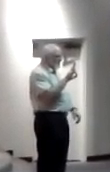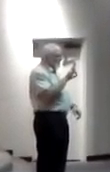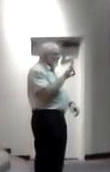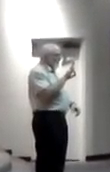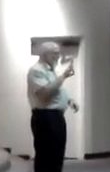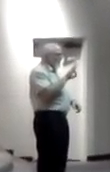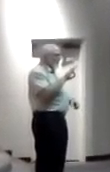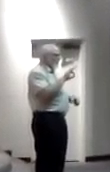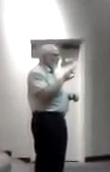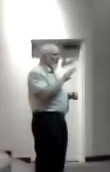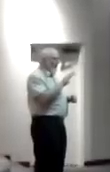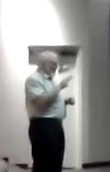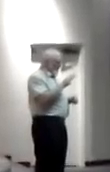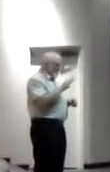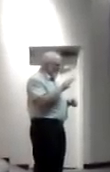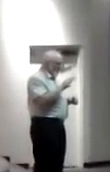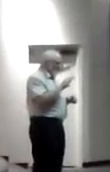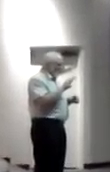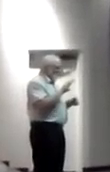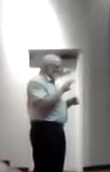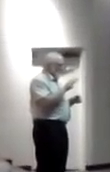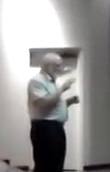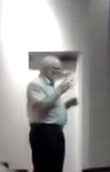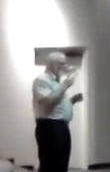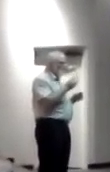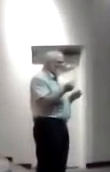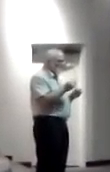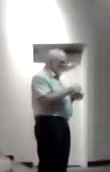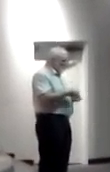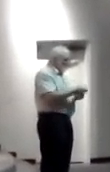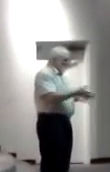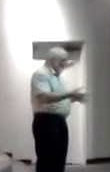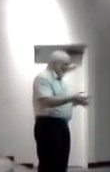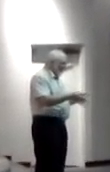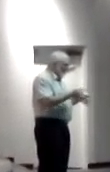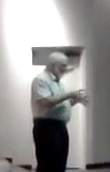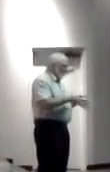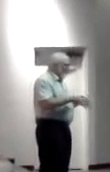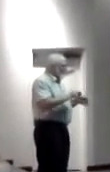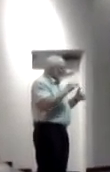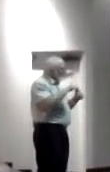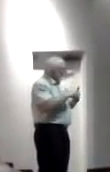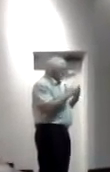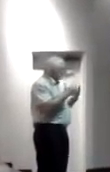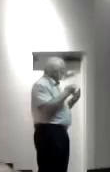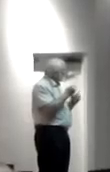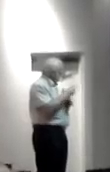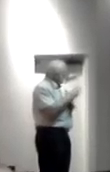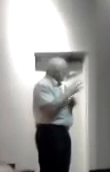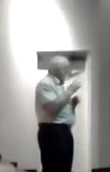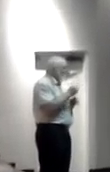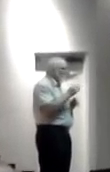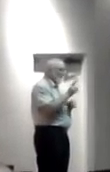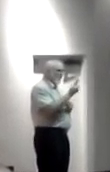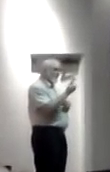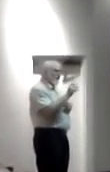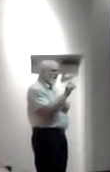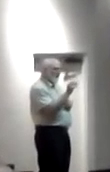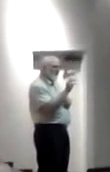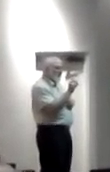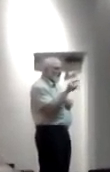it. And people pour it out on the ground. It doesn't do a bit of good. I don't care how many vitamins and minerals you have in you, you